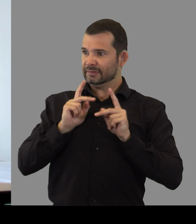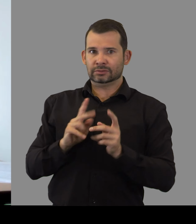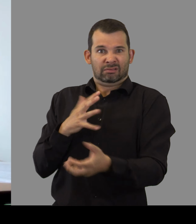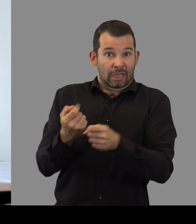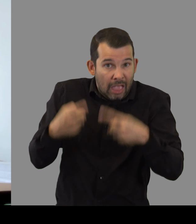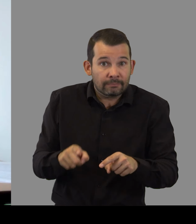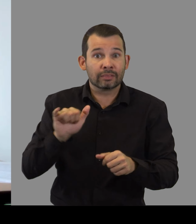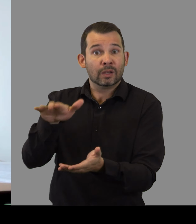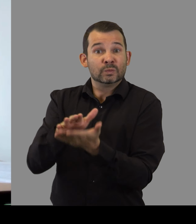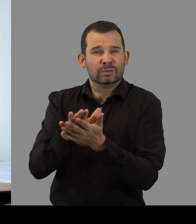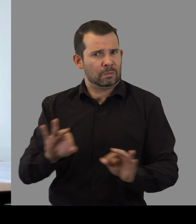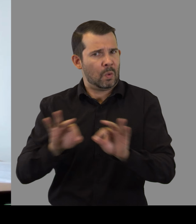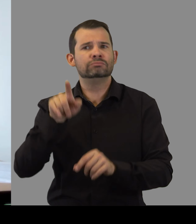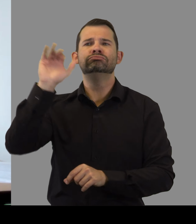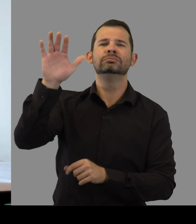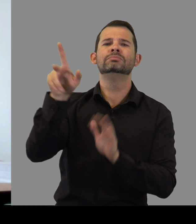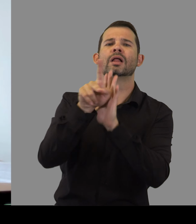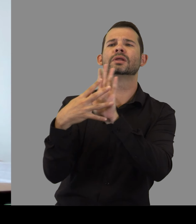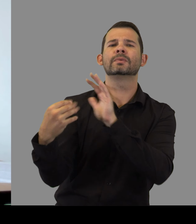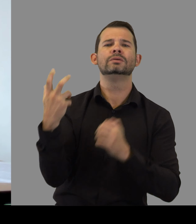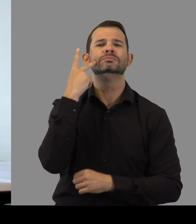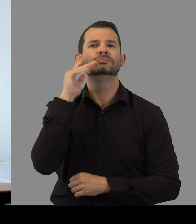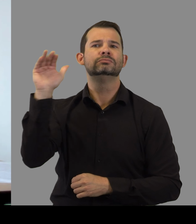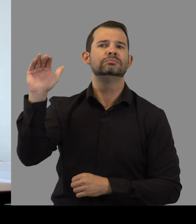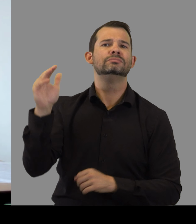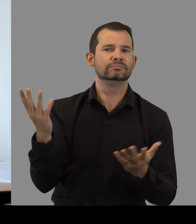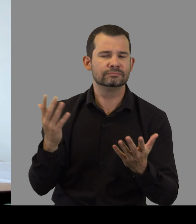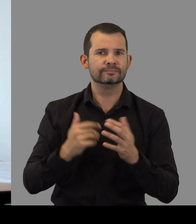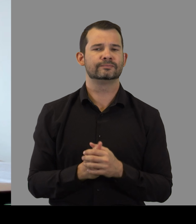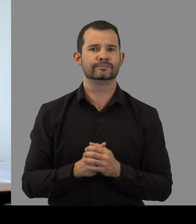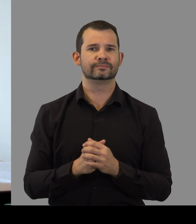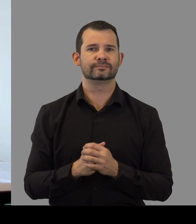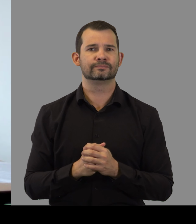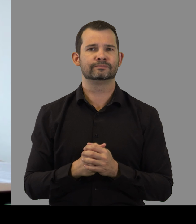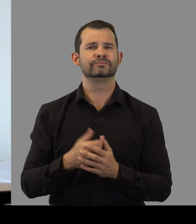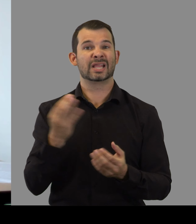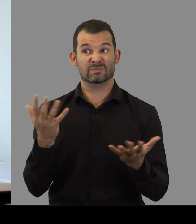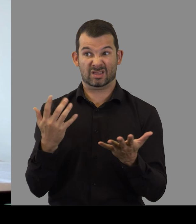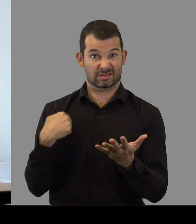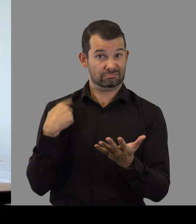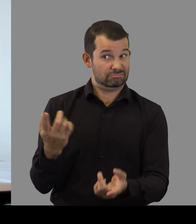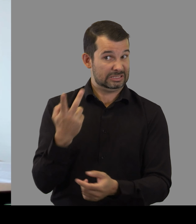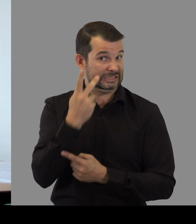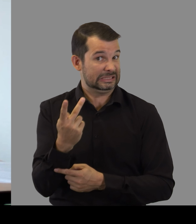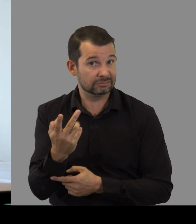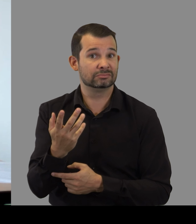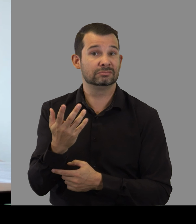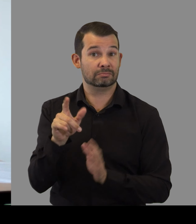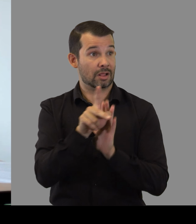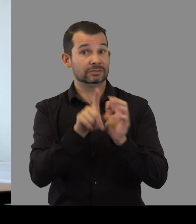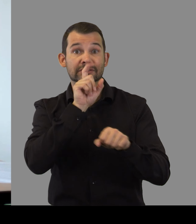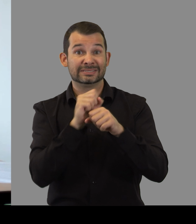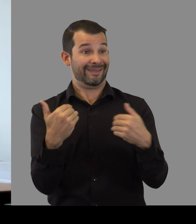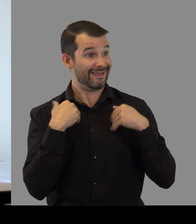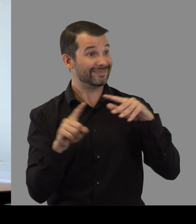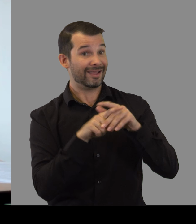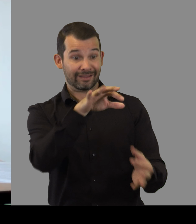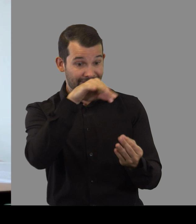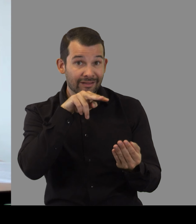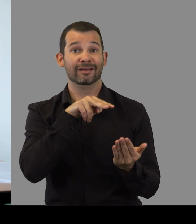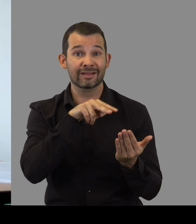happening at the school, it's important that you request a copy of the policy. And what we've seen, though, in the policies